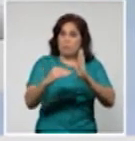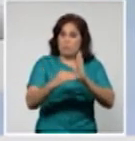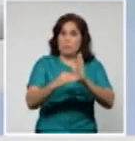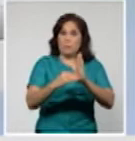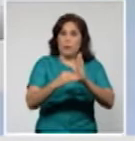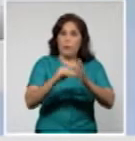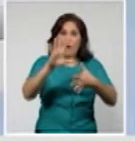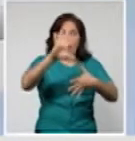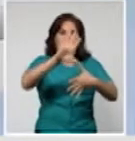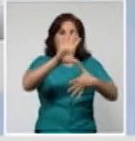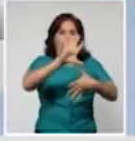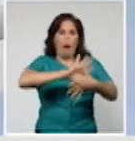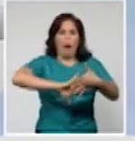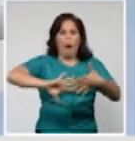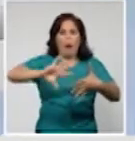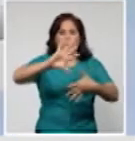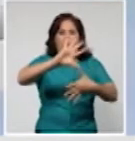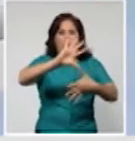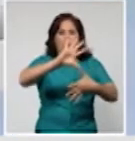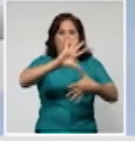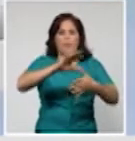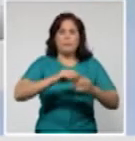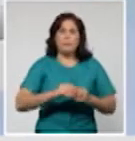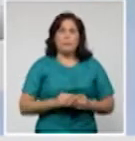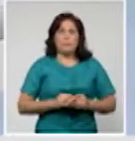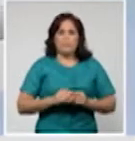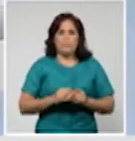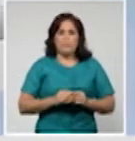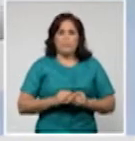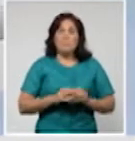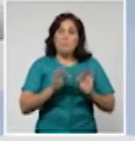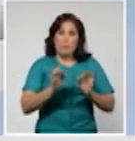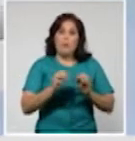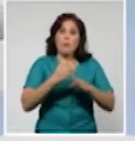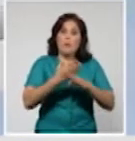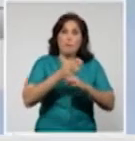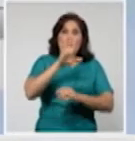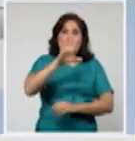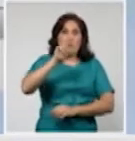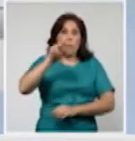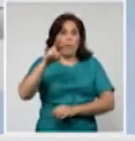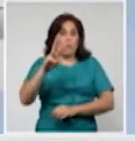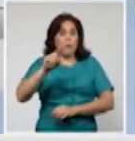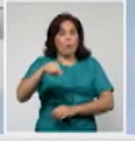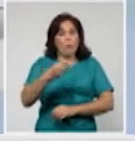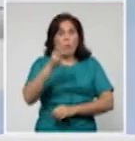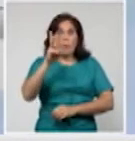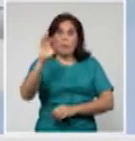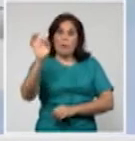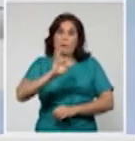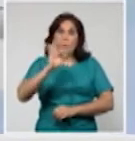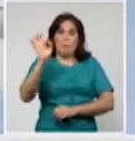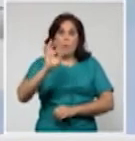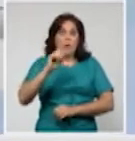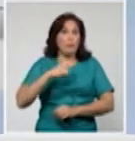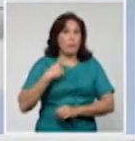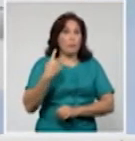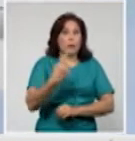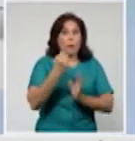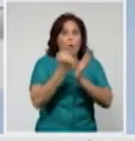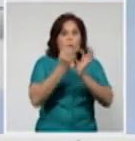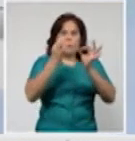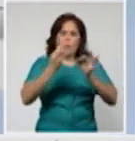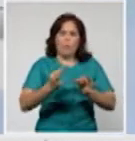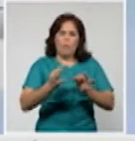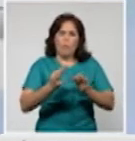12,910,547 confirmed cases. Of the 24 million cases worldwide, practically 13